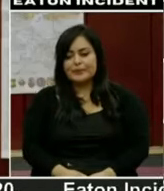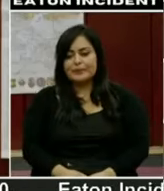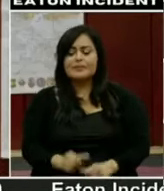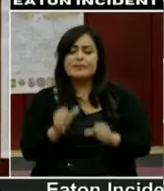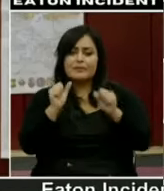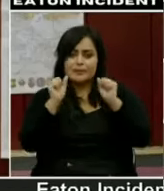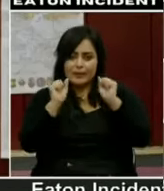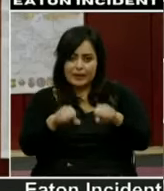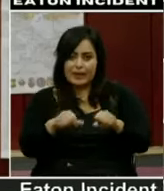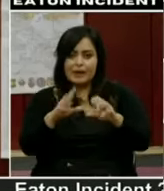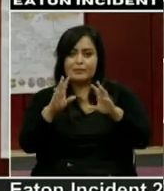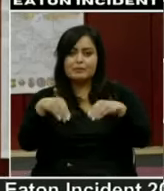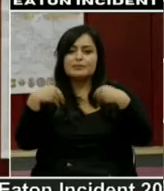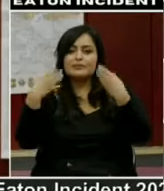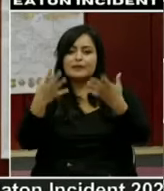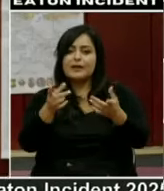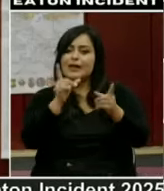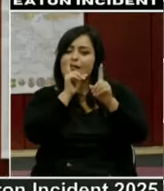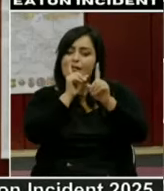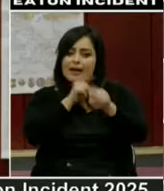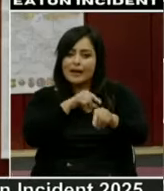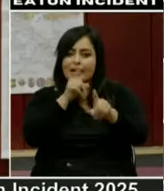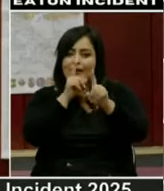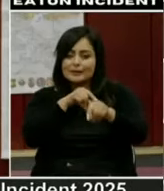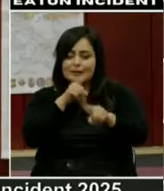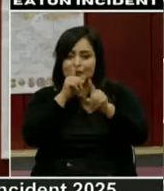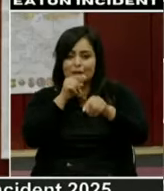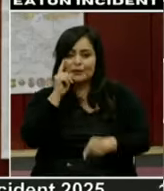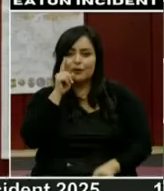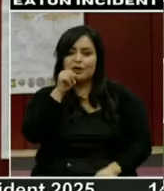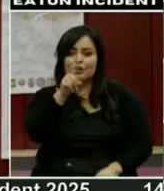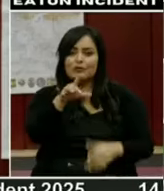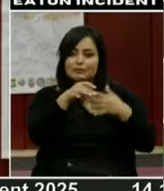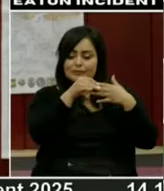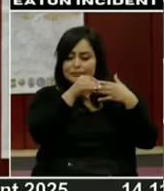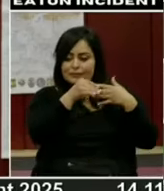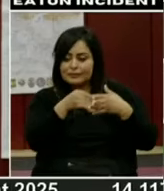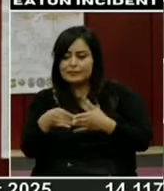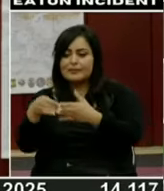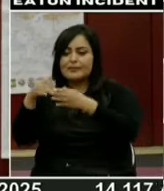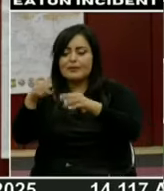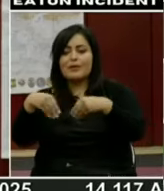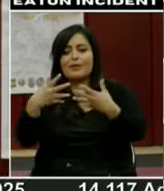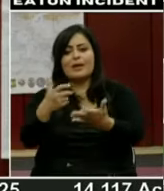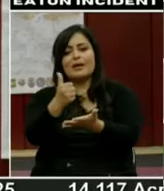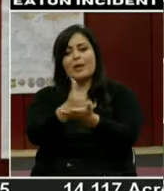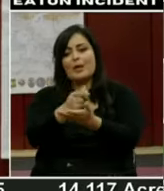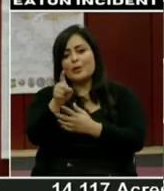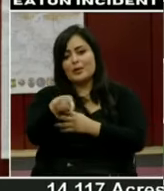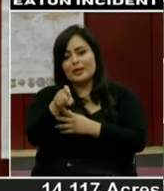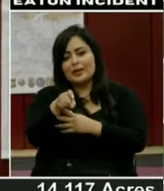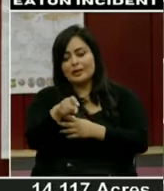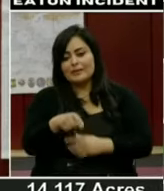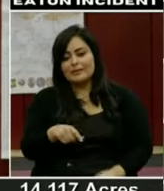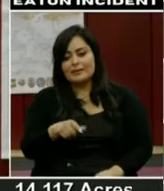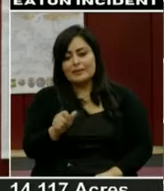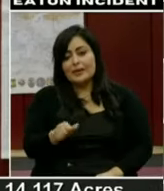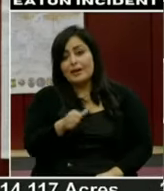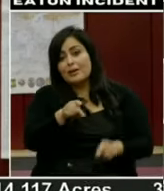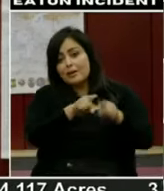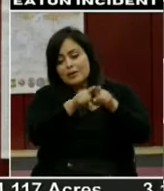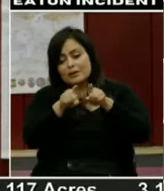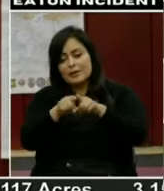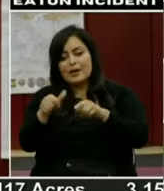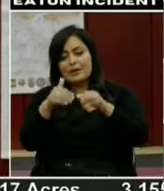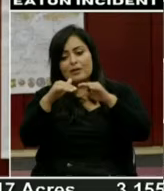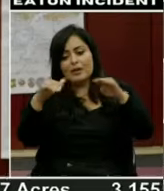answer that ultimately would provide you with the assistance that you need. And in fact, another level of assistance